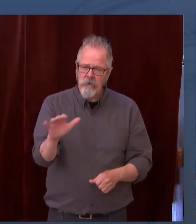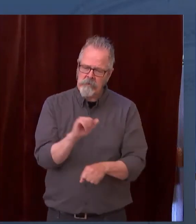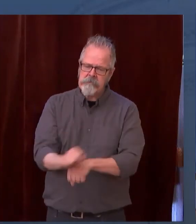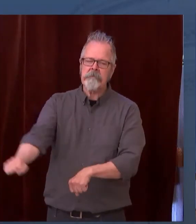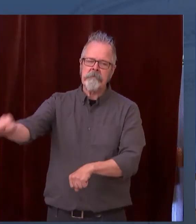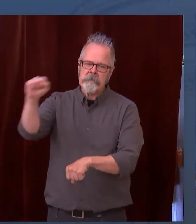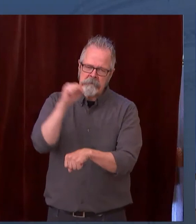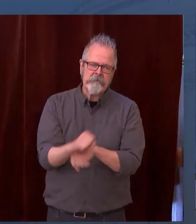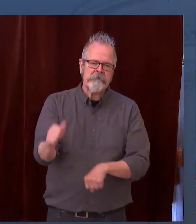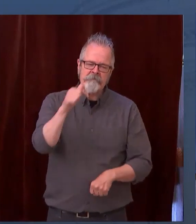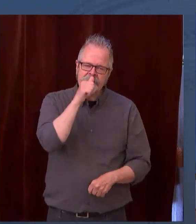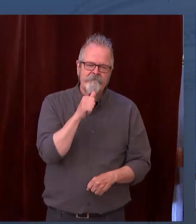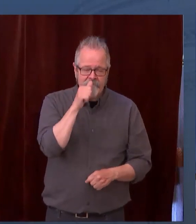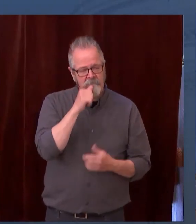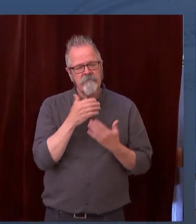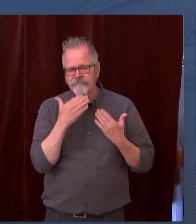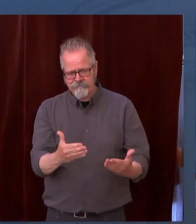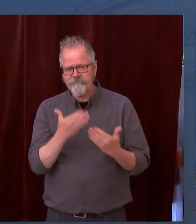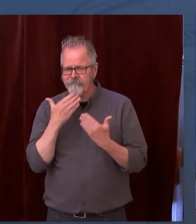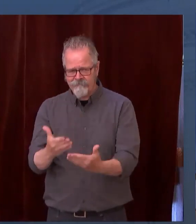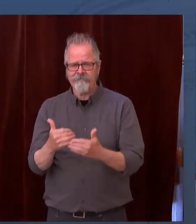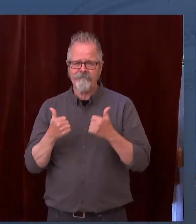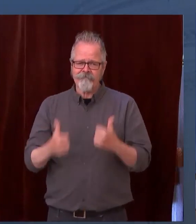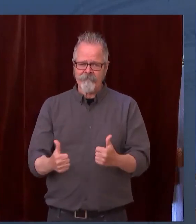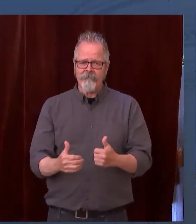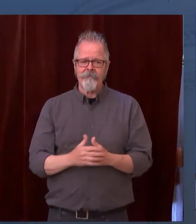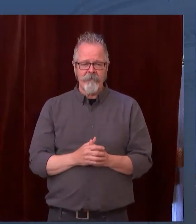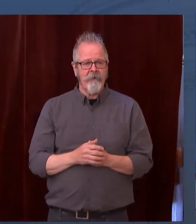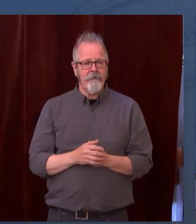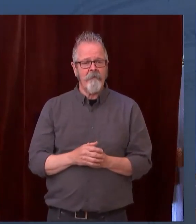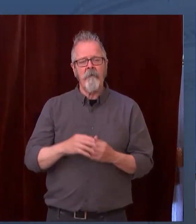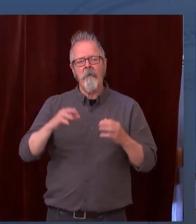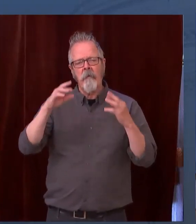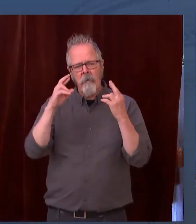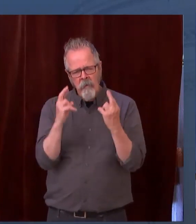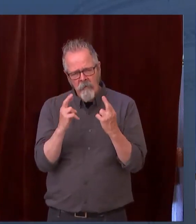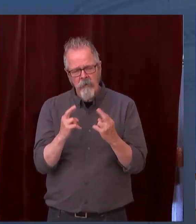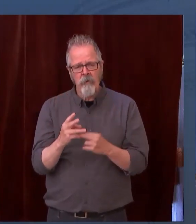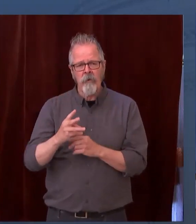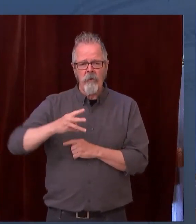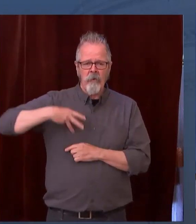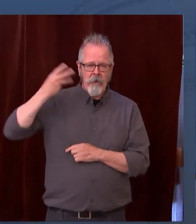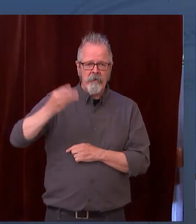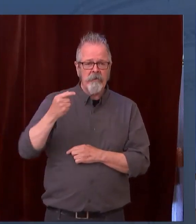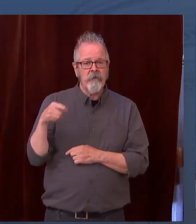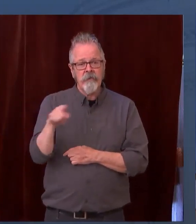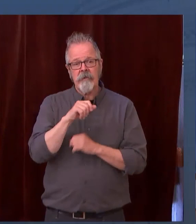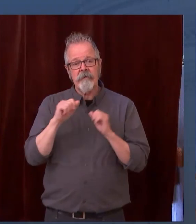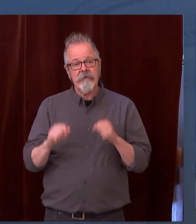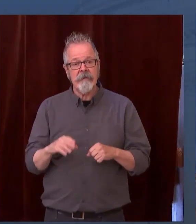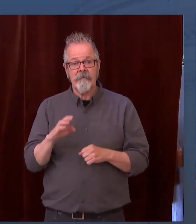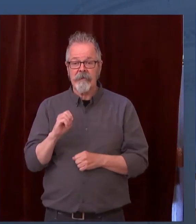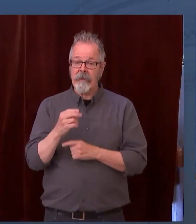a Washingtonian. We hope everyone will be a hero. We hope everyone will take care of their families.